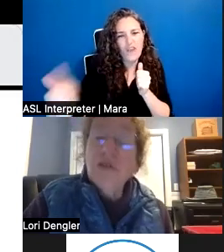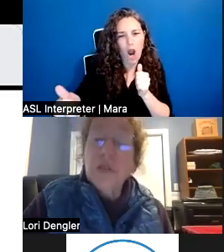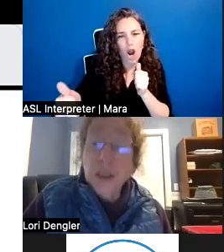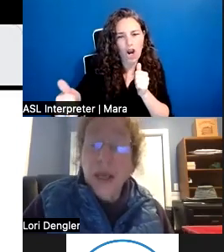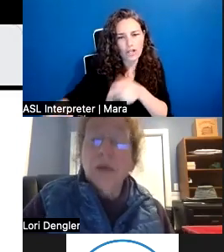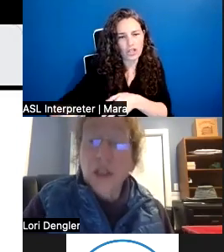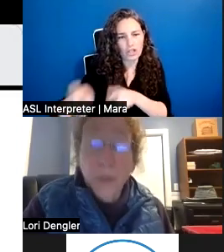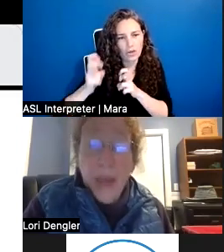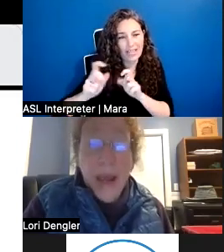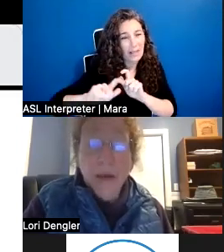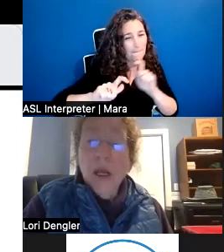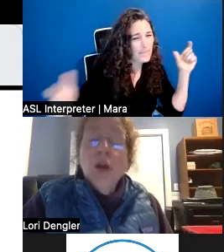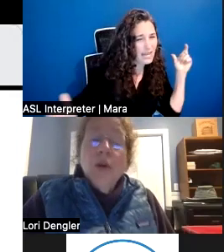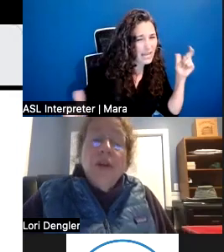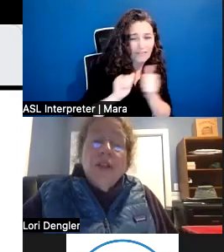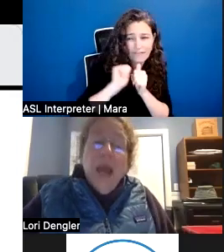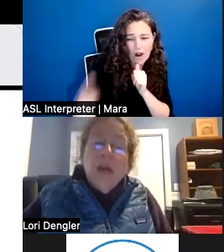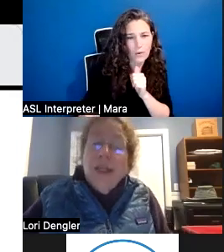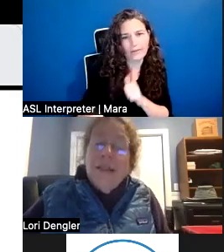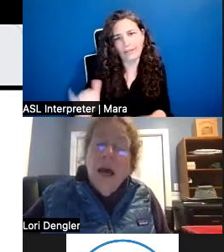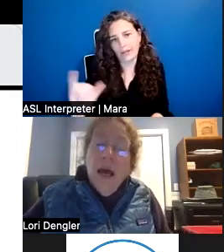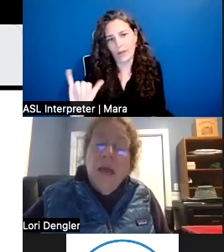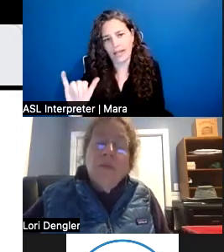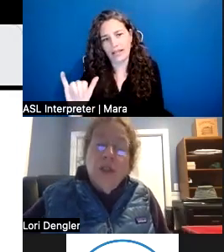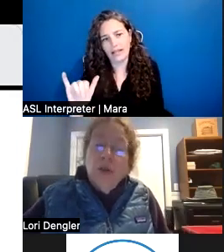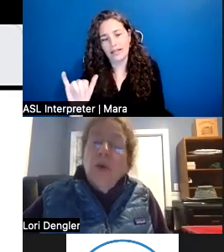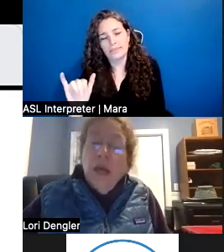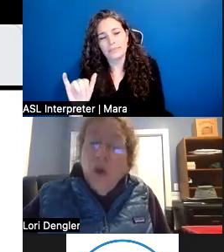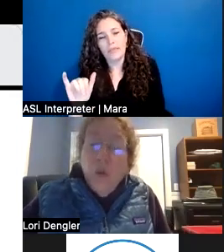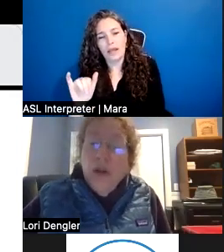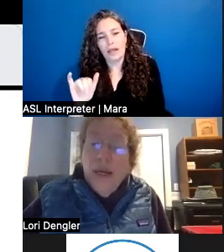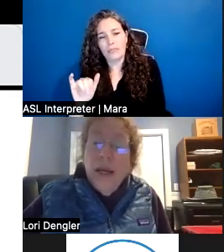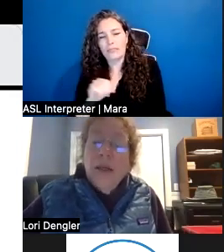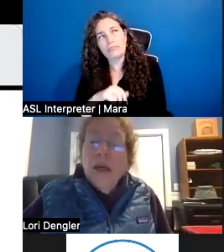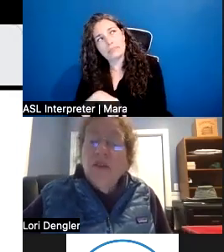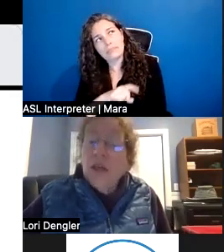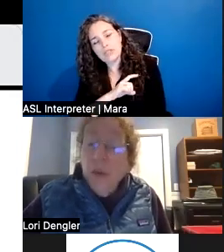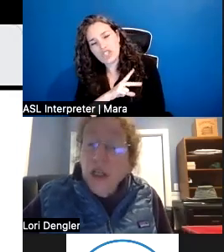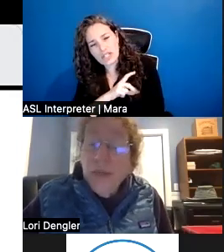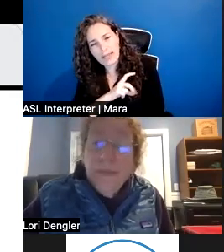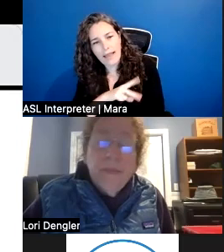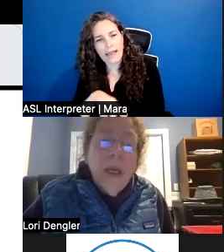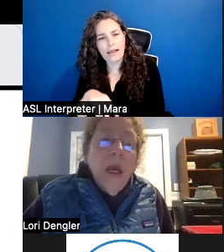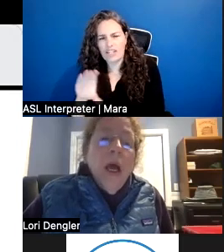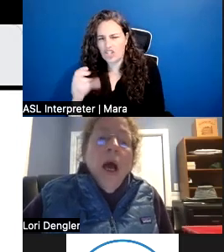coming from Chile or Japan, where there's actually time to do a coordinated